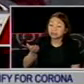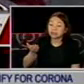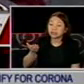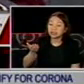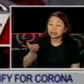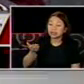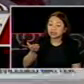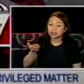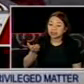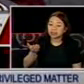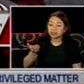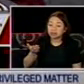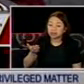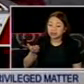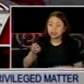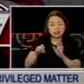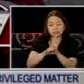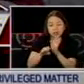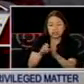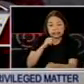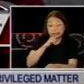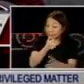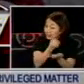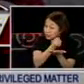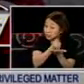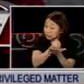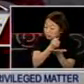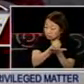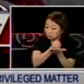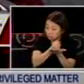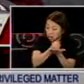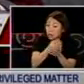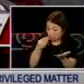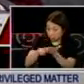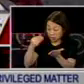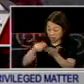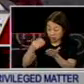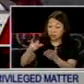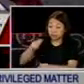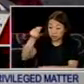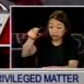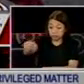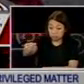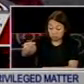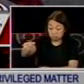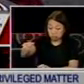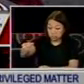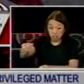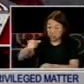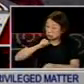hindi regular salary ay hindi